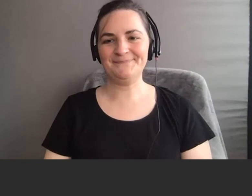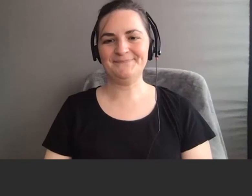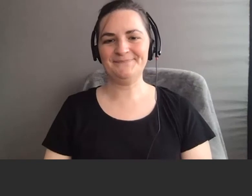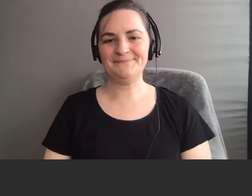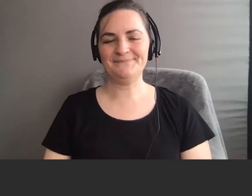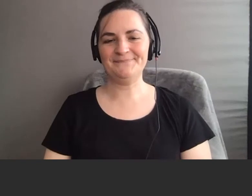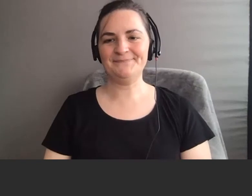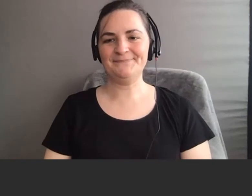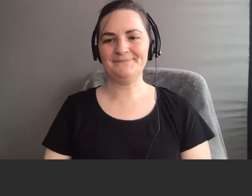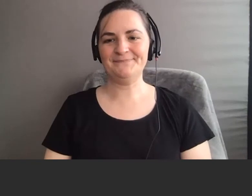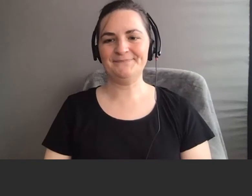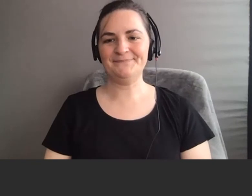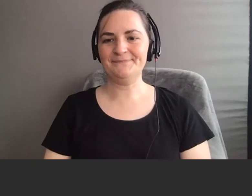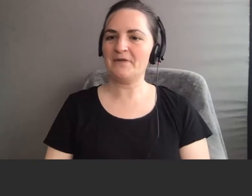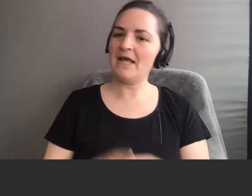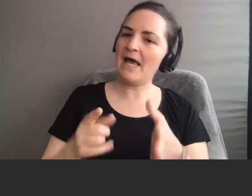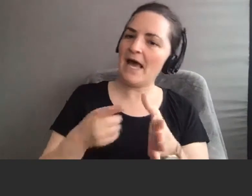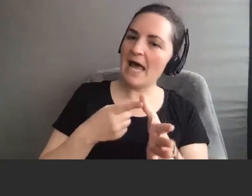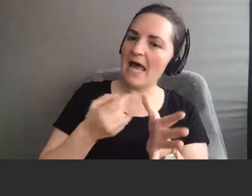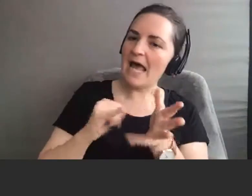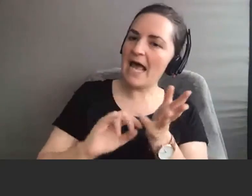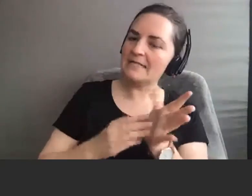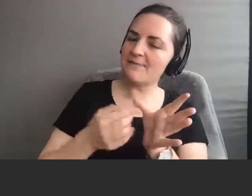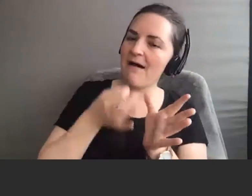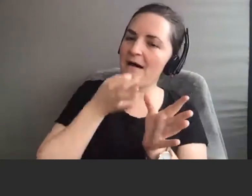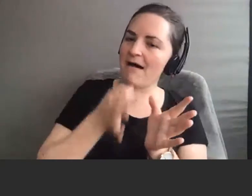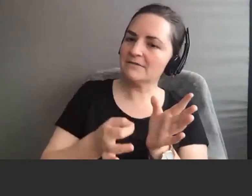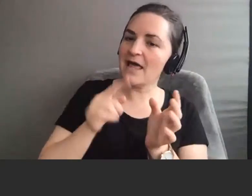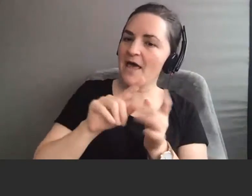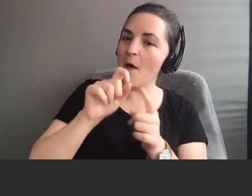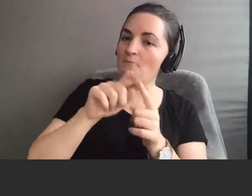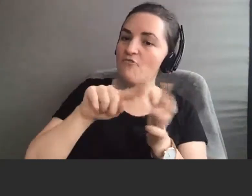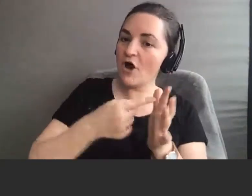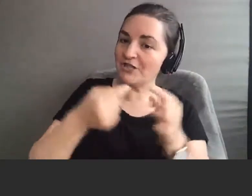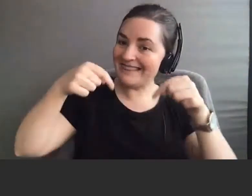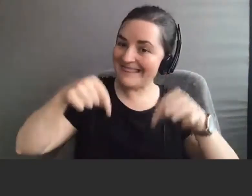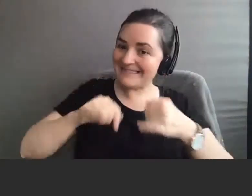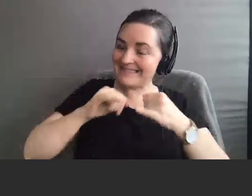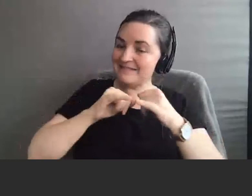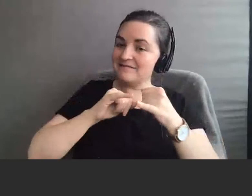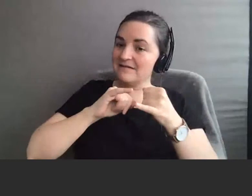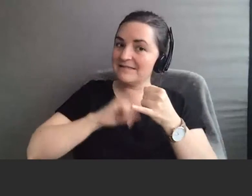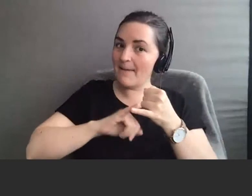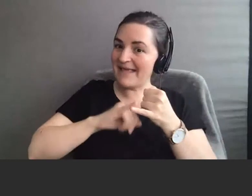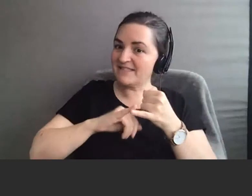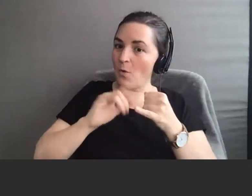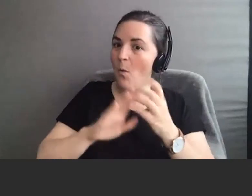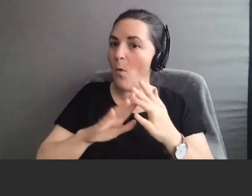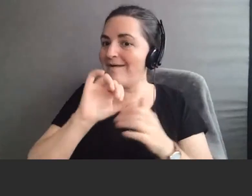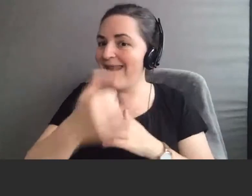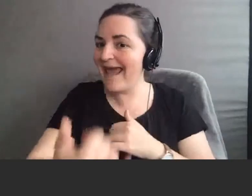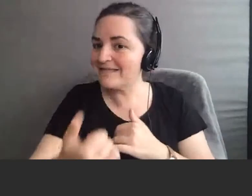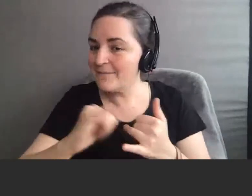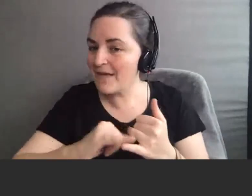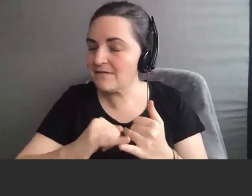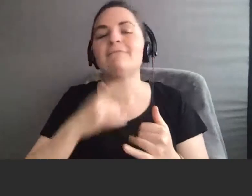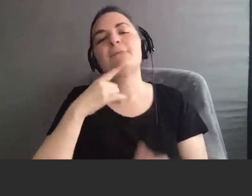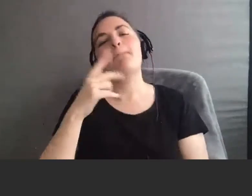Asma, does anyone know if the project is for this semester or next semester? It's across both